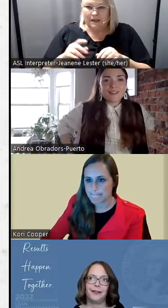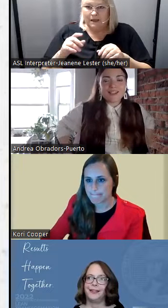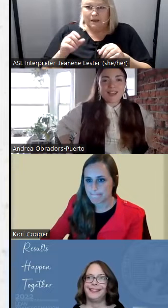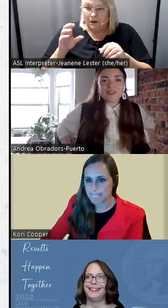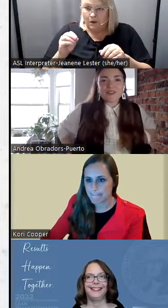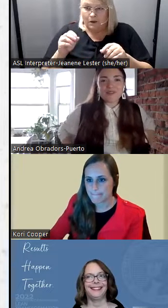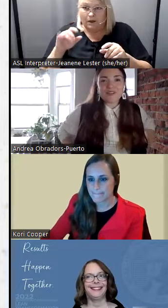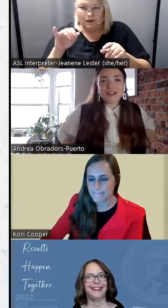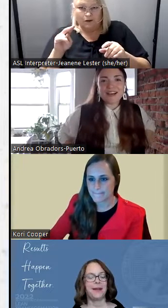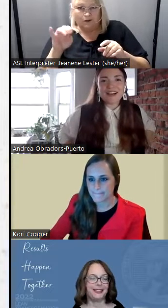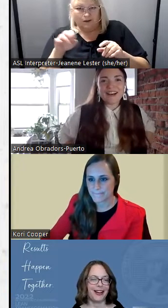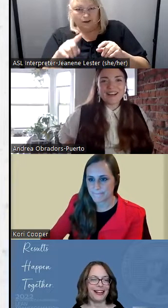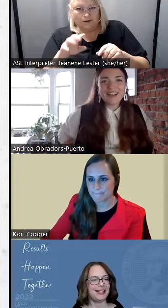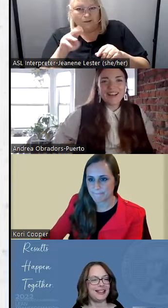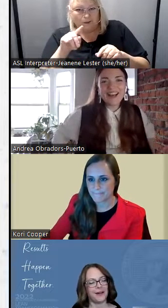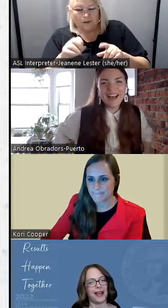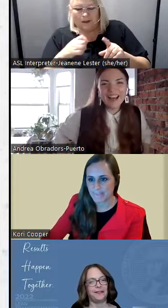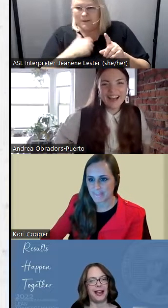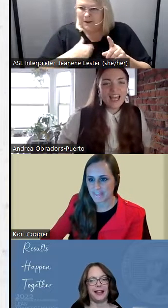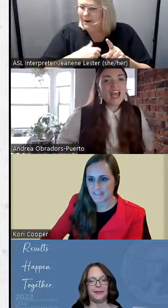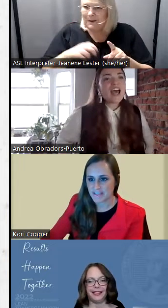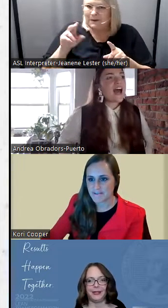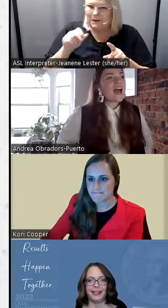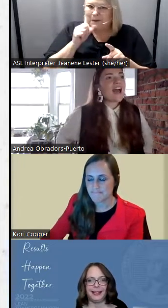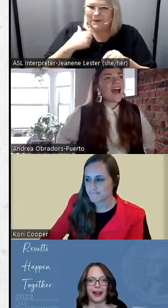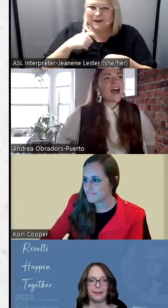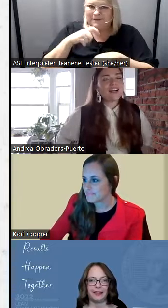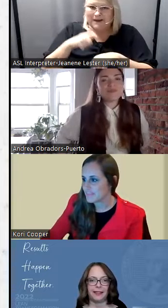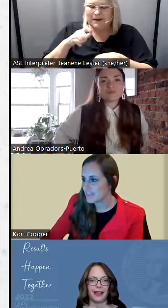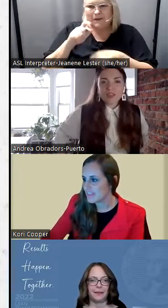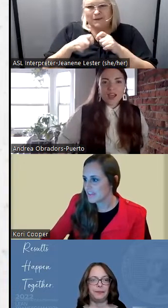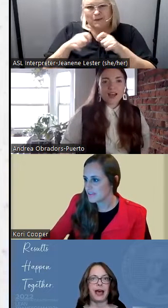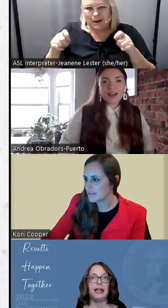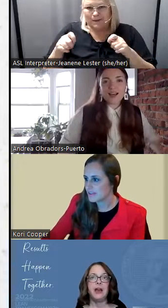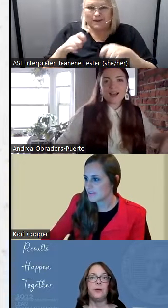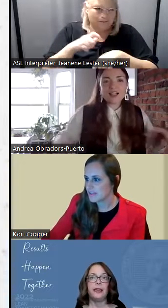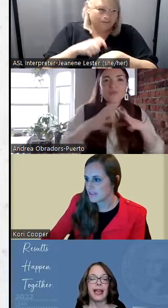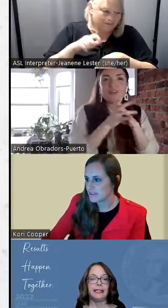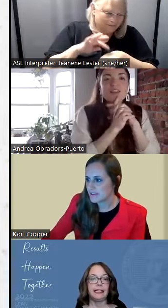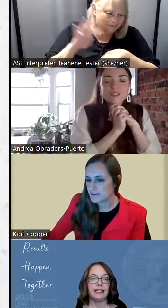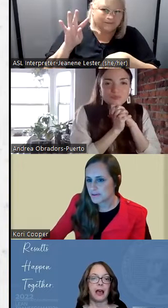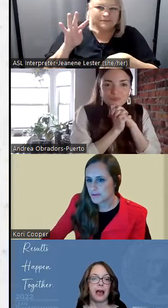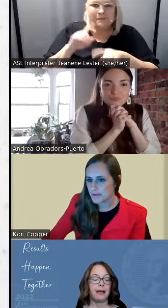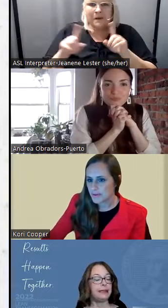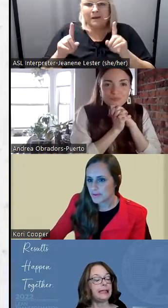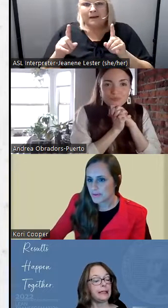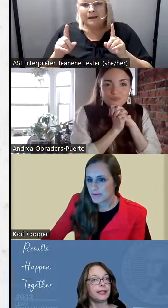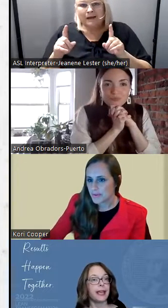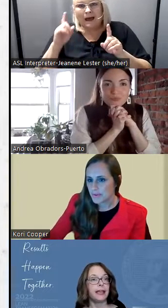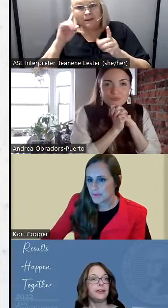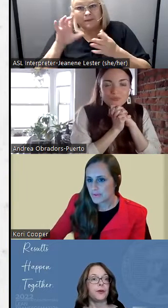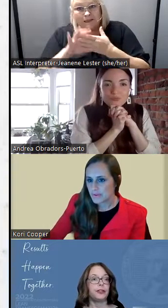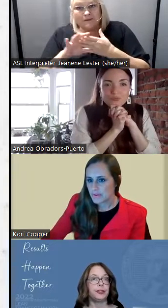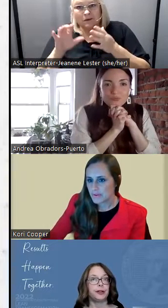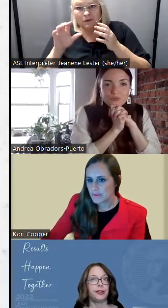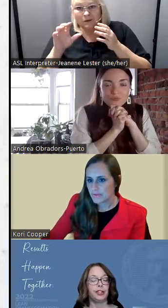So Jeannie, yeah, you're on mute. I'm sorry. No, we don't have time. We do need to wrap this up, but we can't. I believe we can